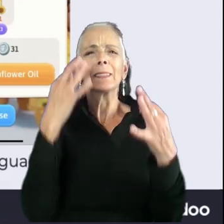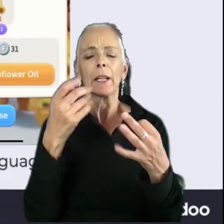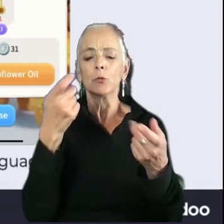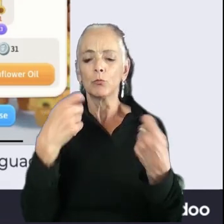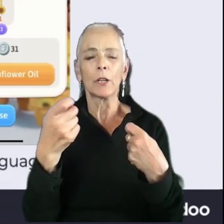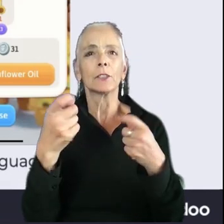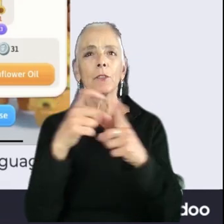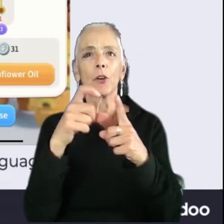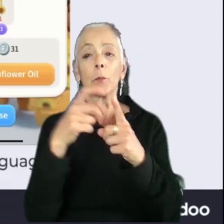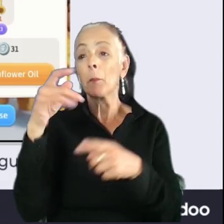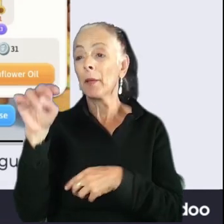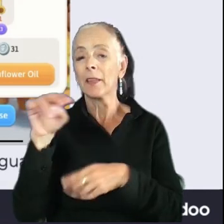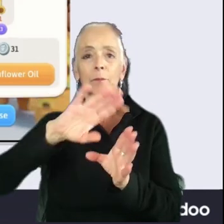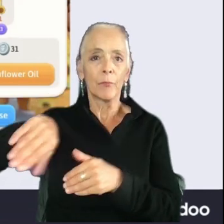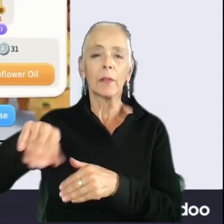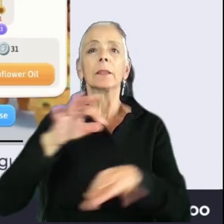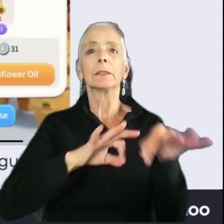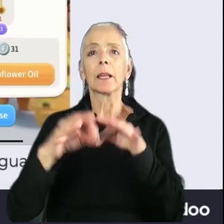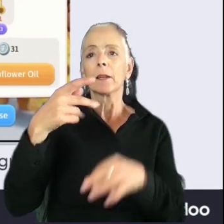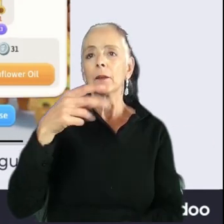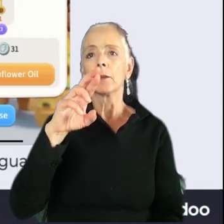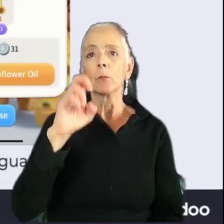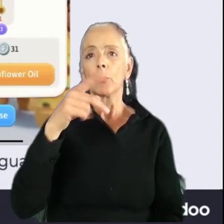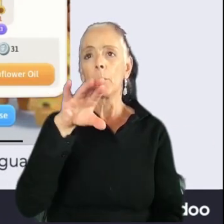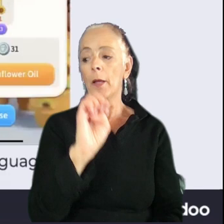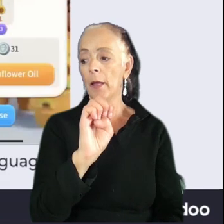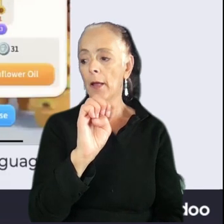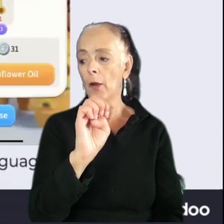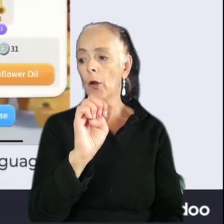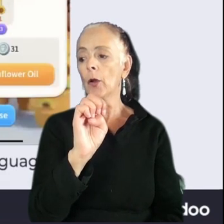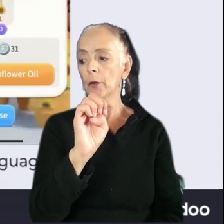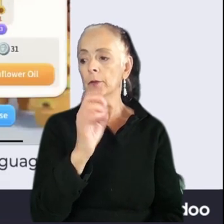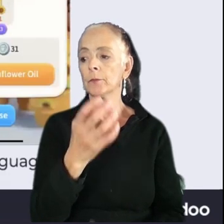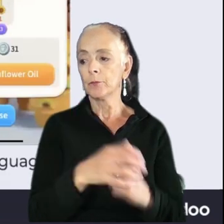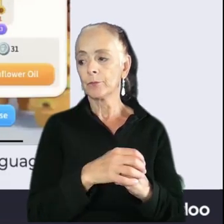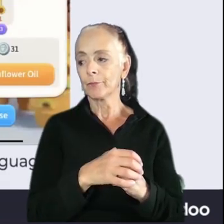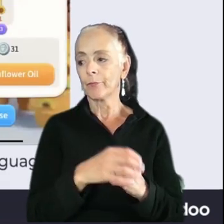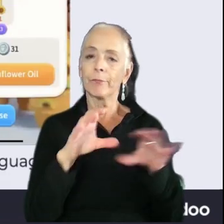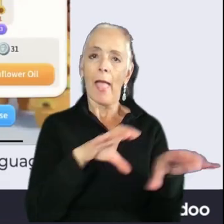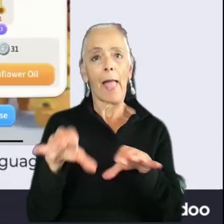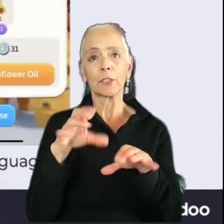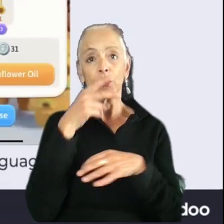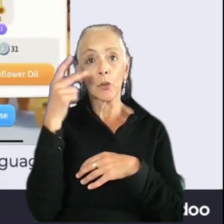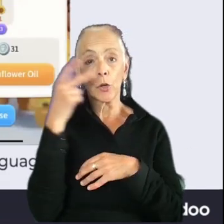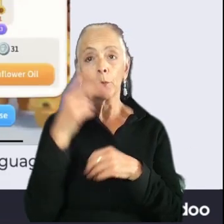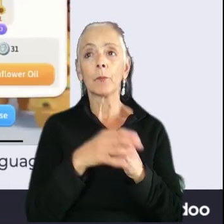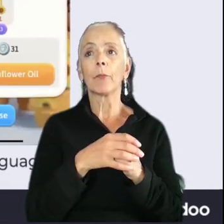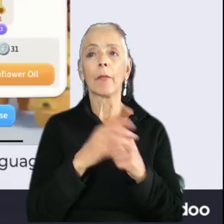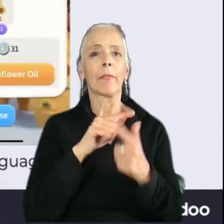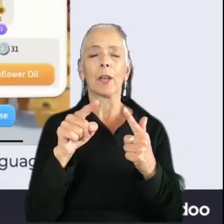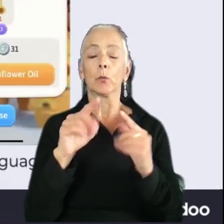instead of just describing what this feature does i replaced it with a practical action verb so there is absolutely no